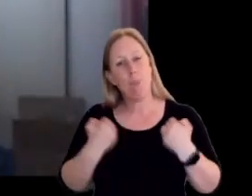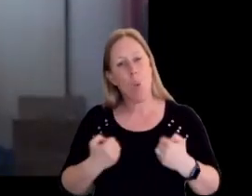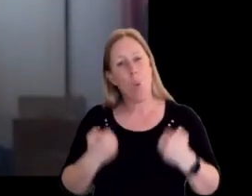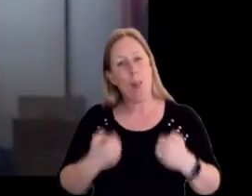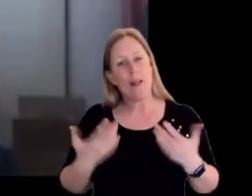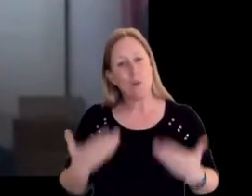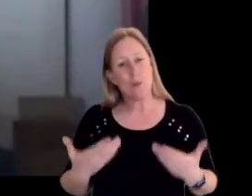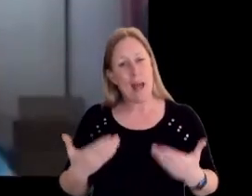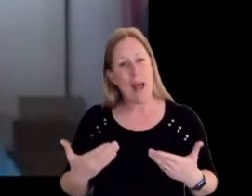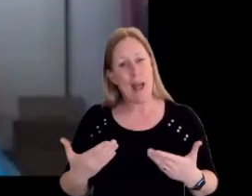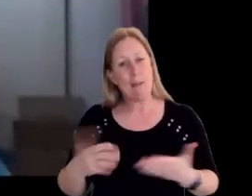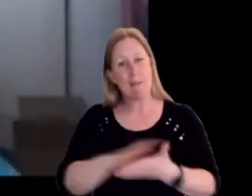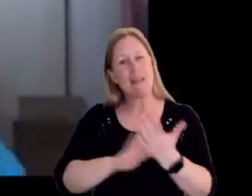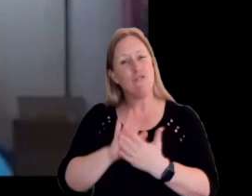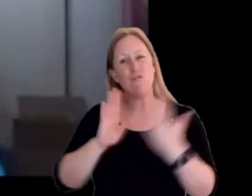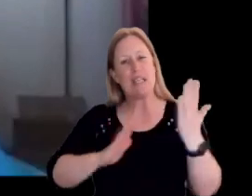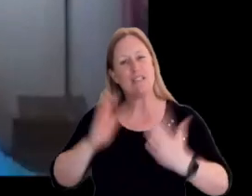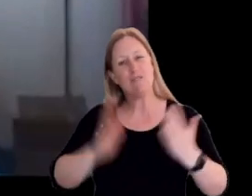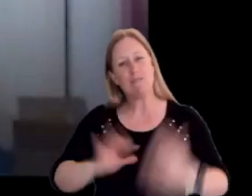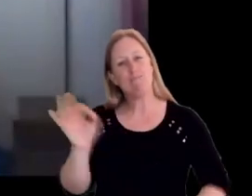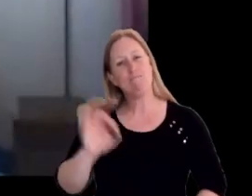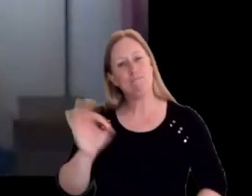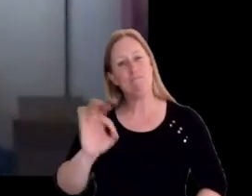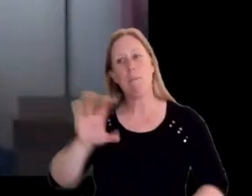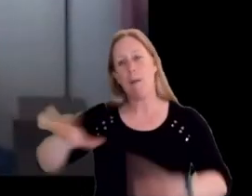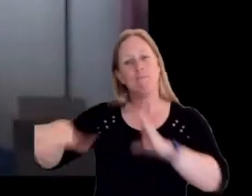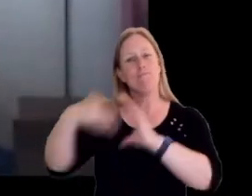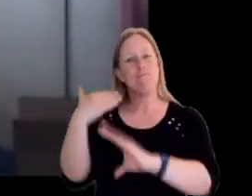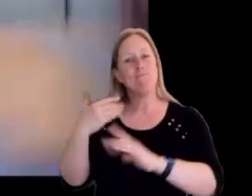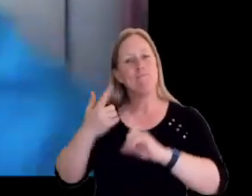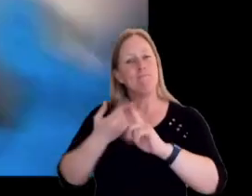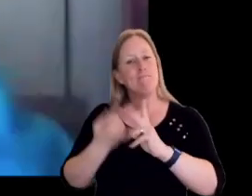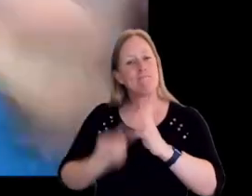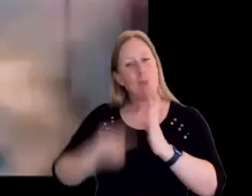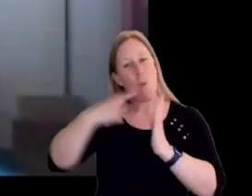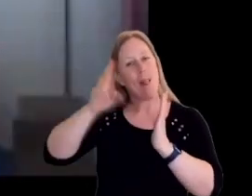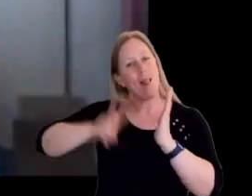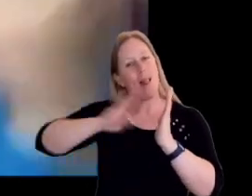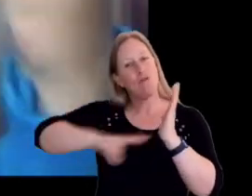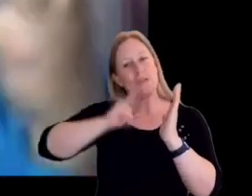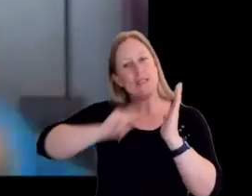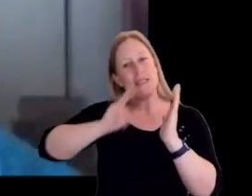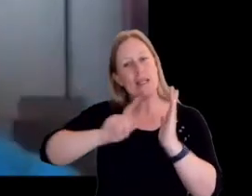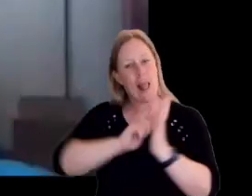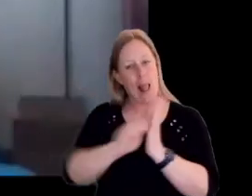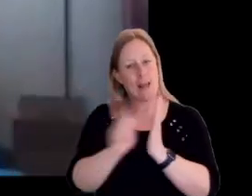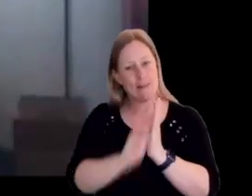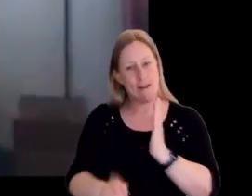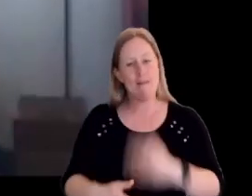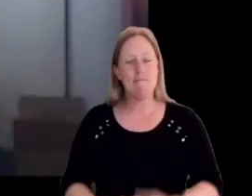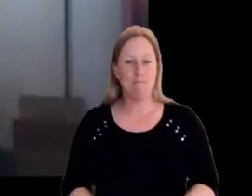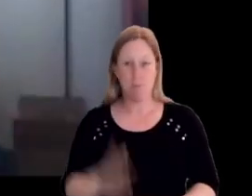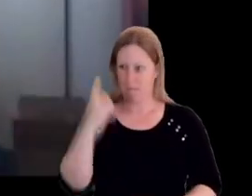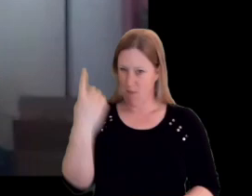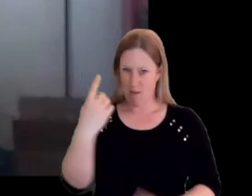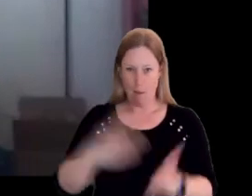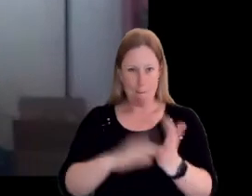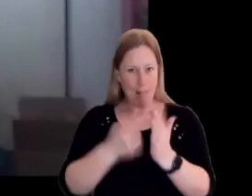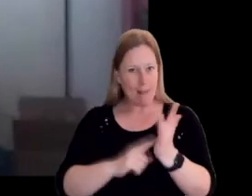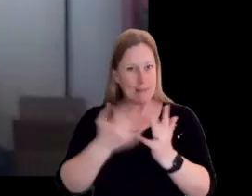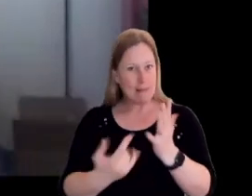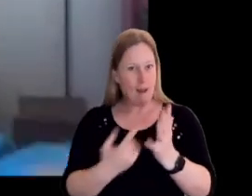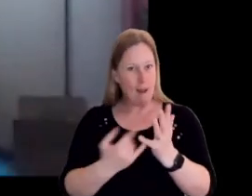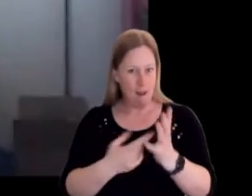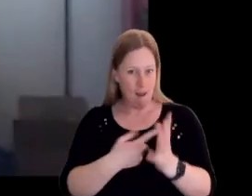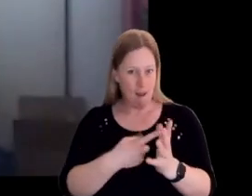not feeling very well today. So she's not joining us in person, but she sent some stuff for me to read out later. Melissa